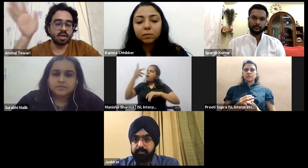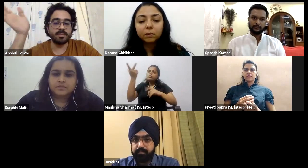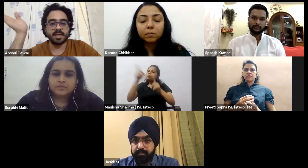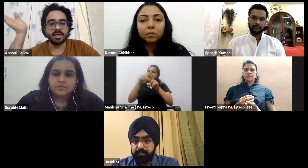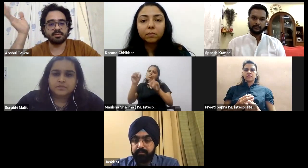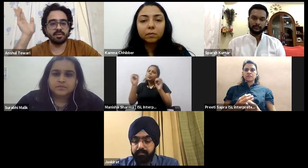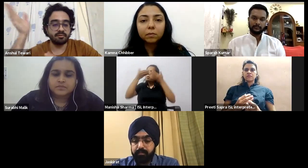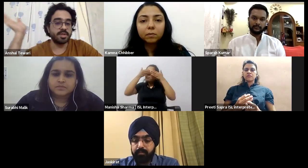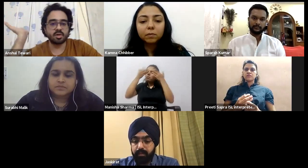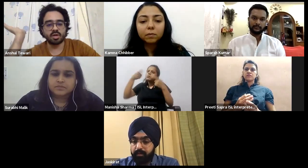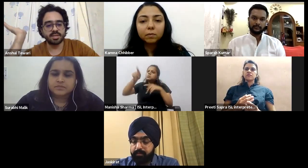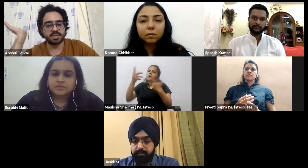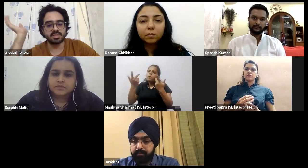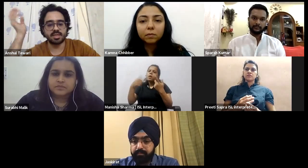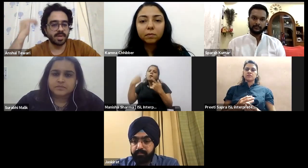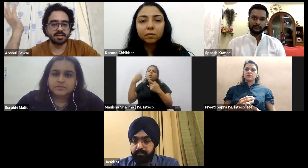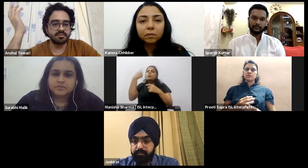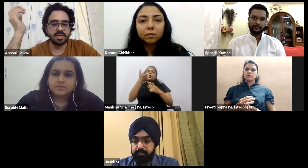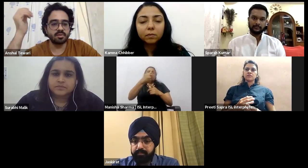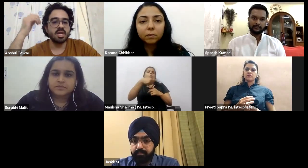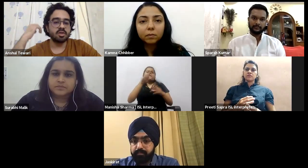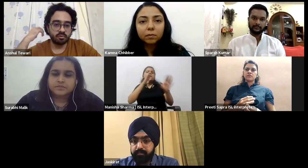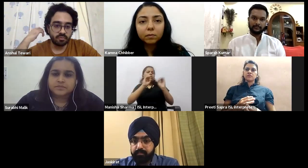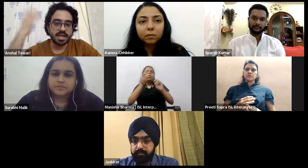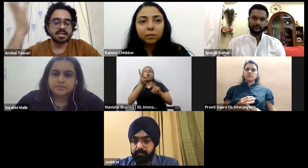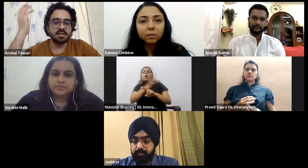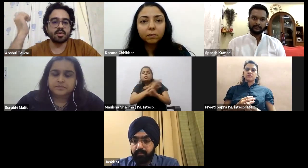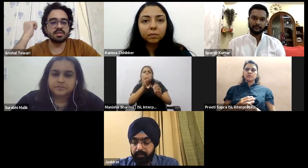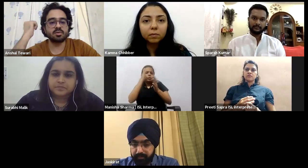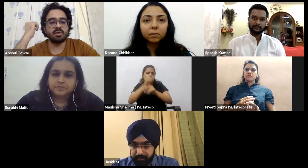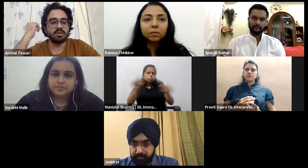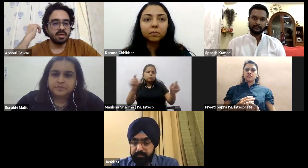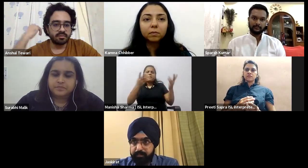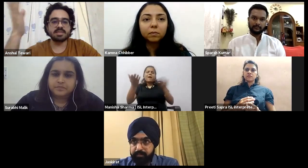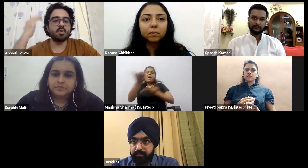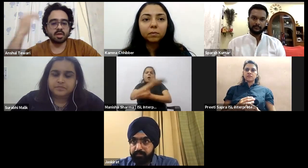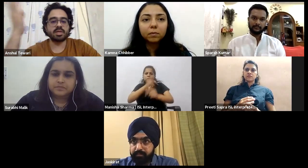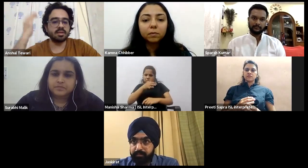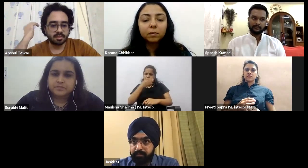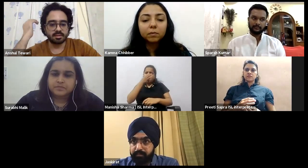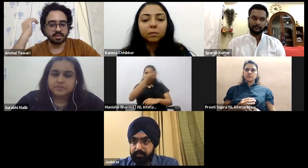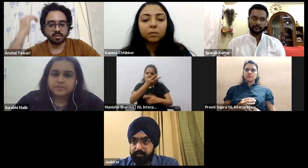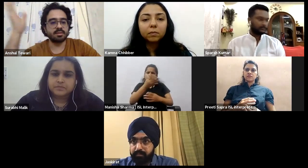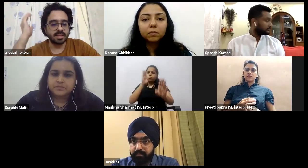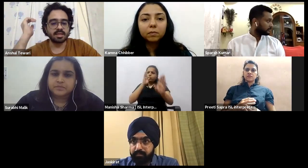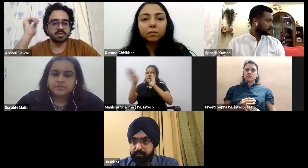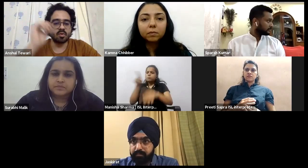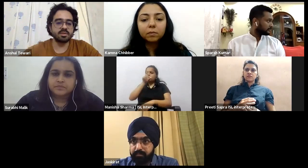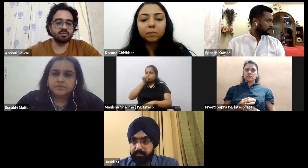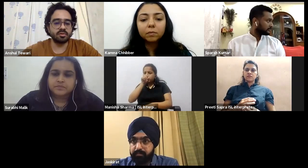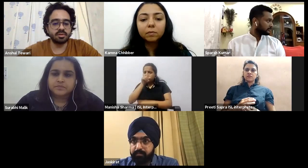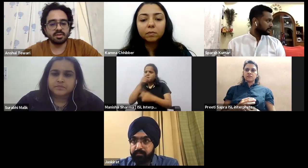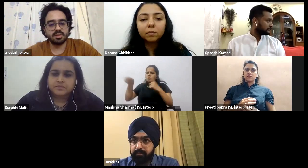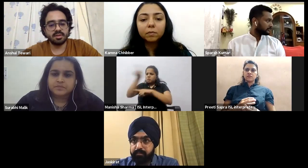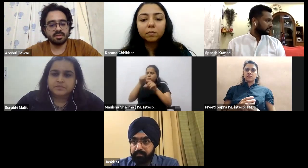even non-media information organizations that are spreading this fake news? Should we be asking questions to a Facebook or Twitter or, and so on